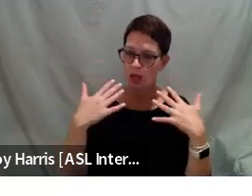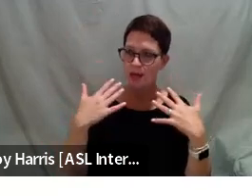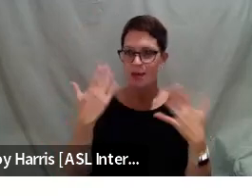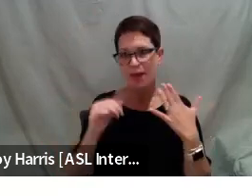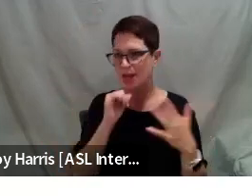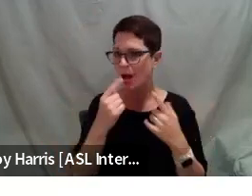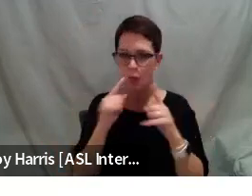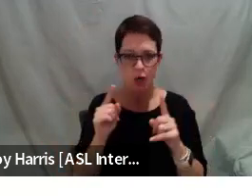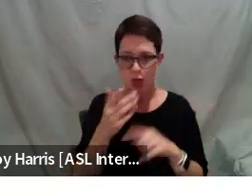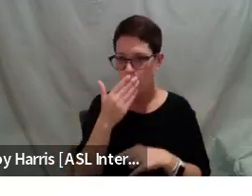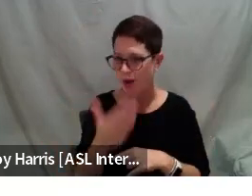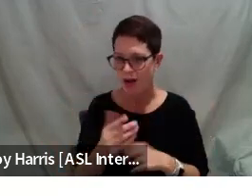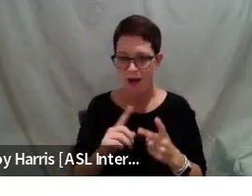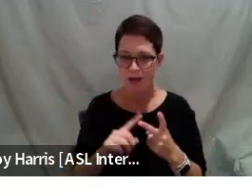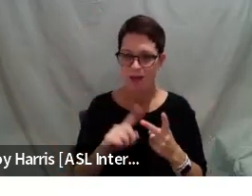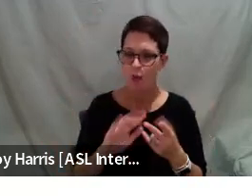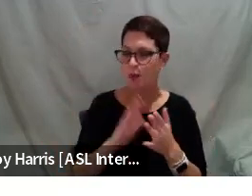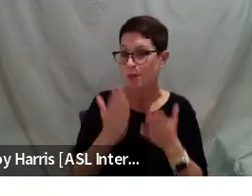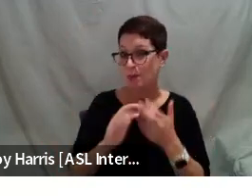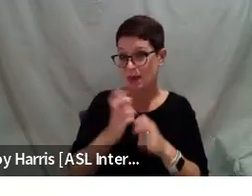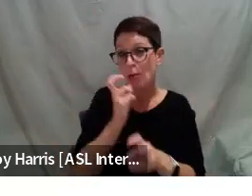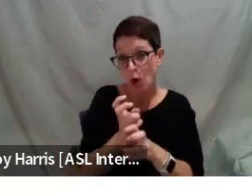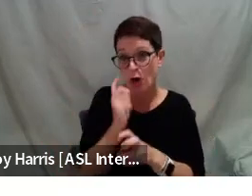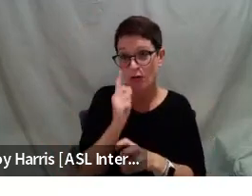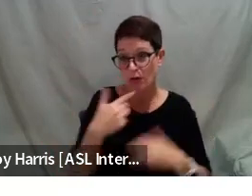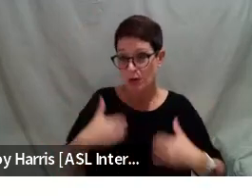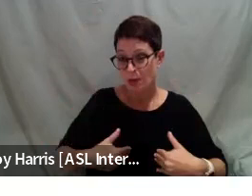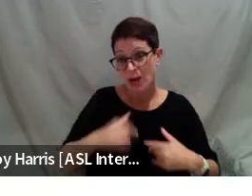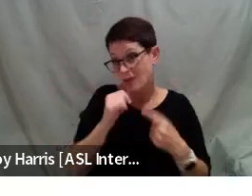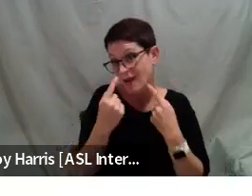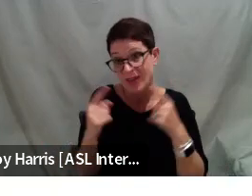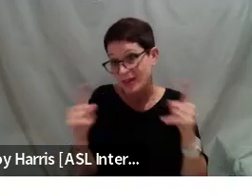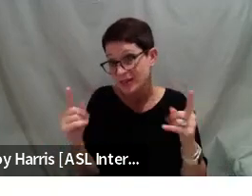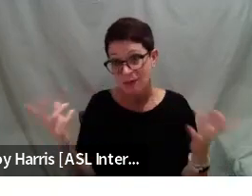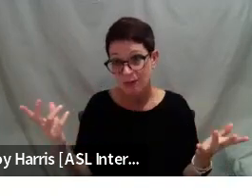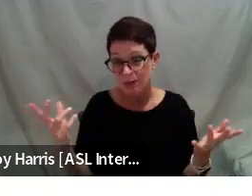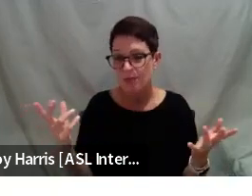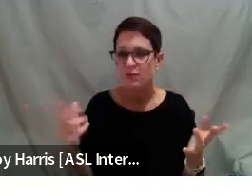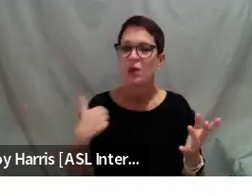inhibited or might become difficult or ineffective. And so we're going to look at